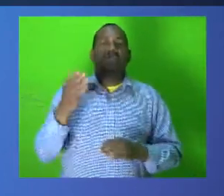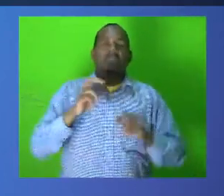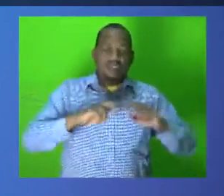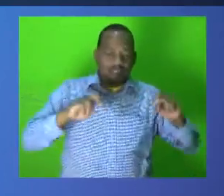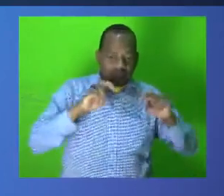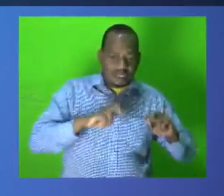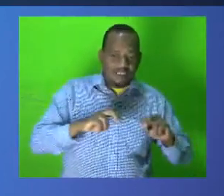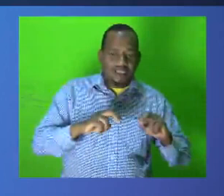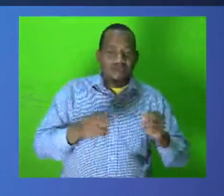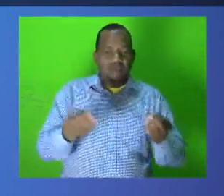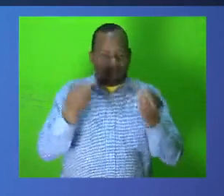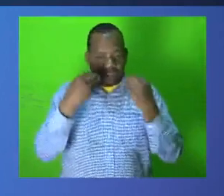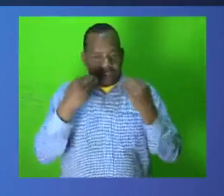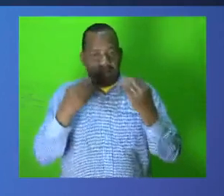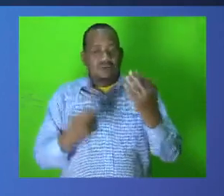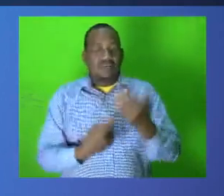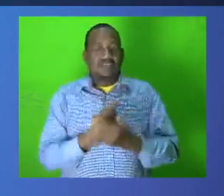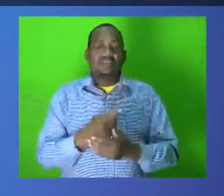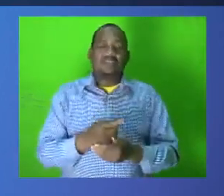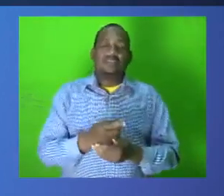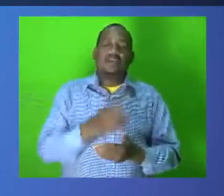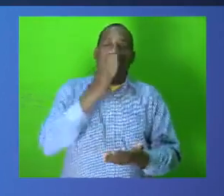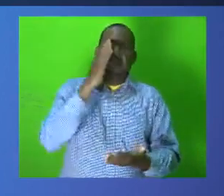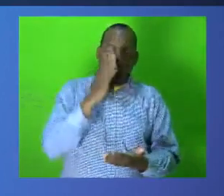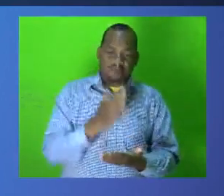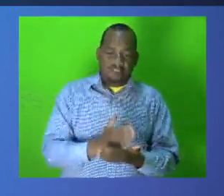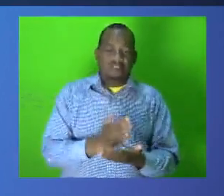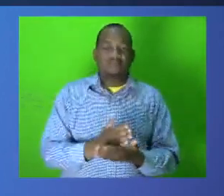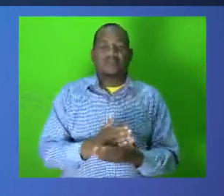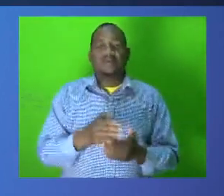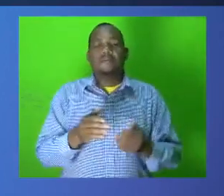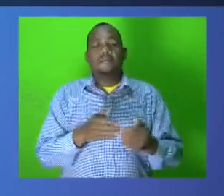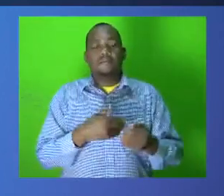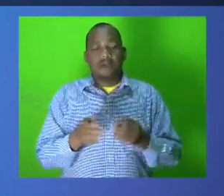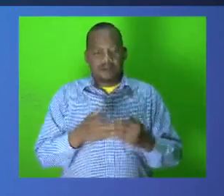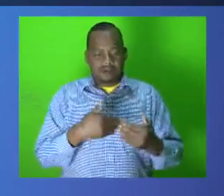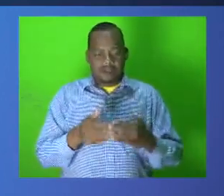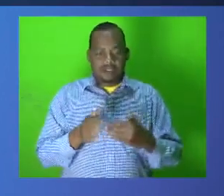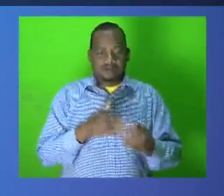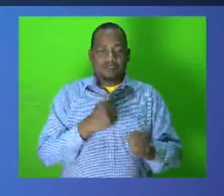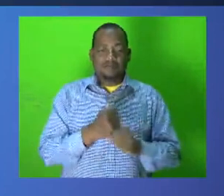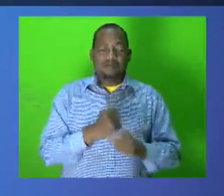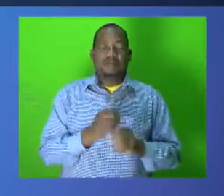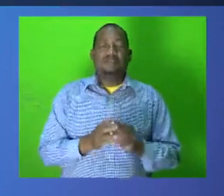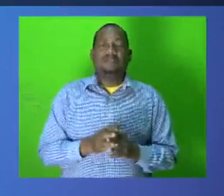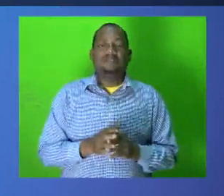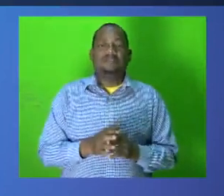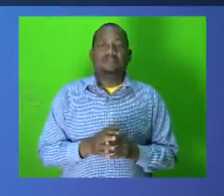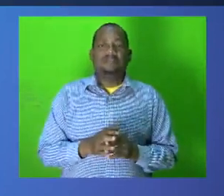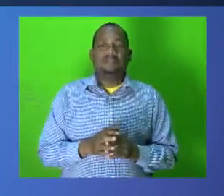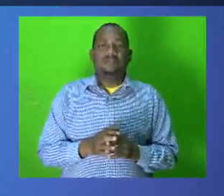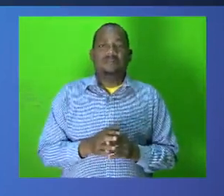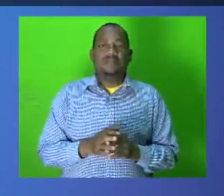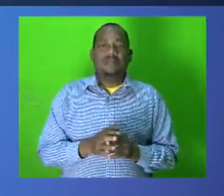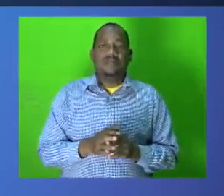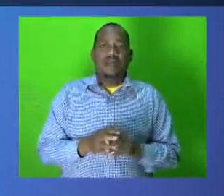A research can doing research in a specific purpose. But as a geographer, let's look in